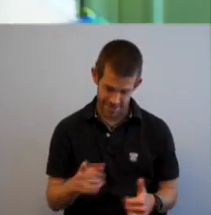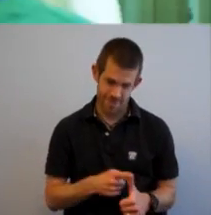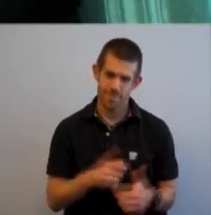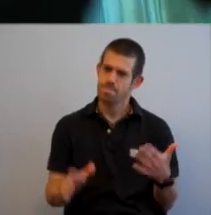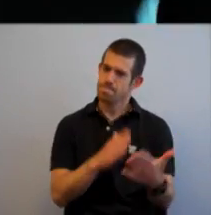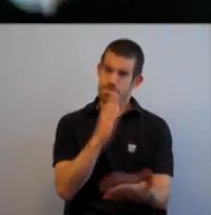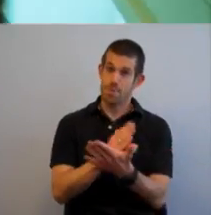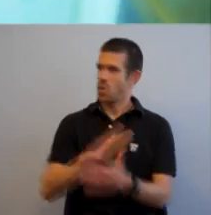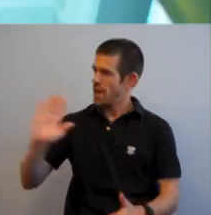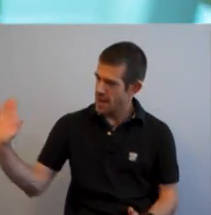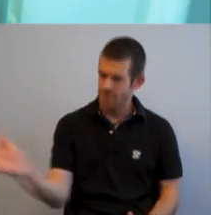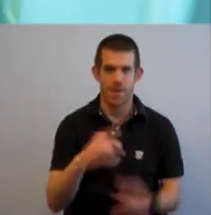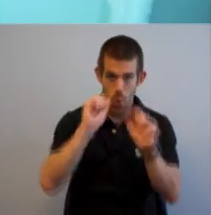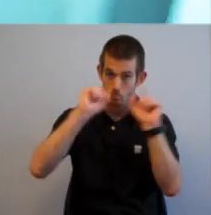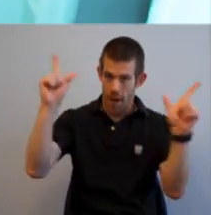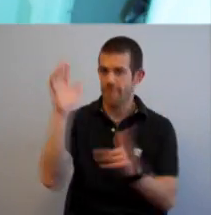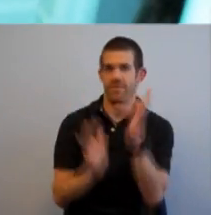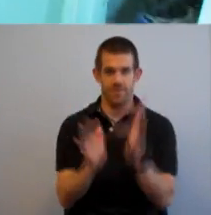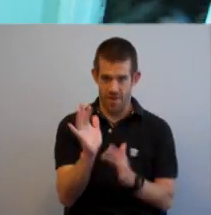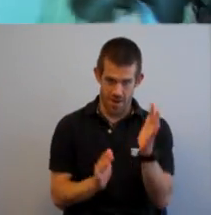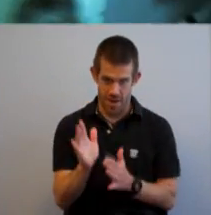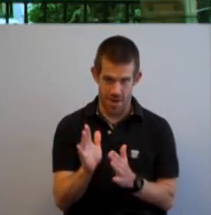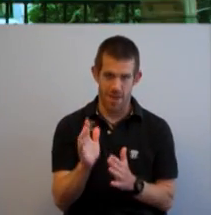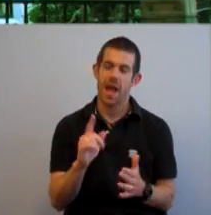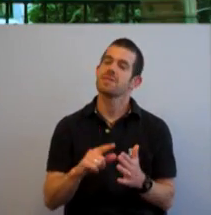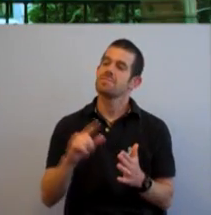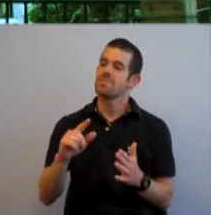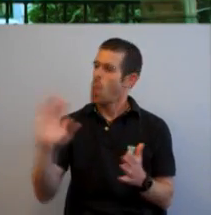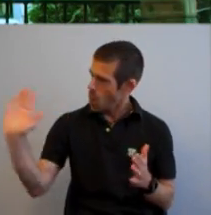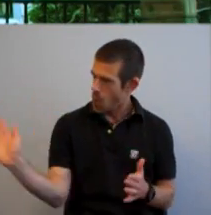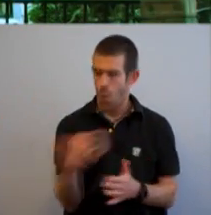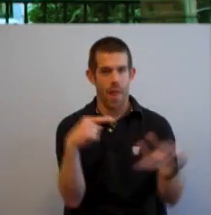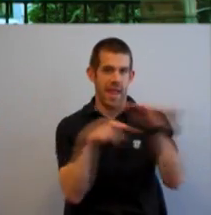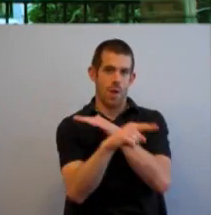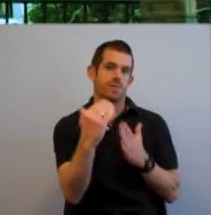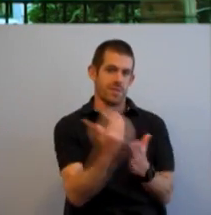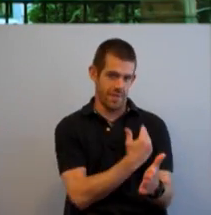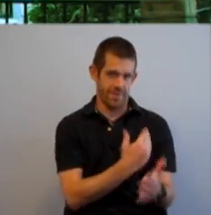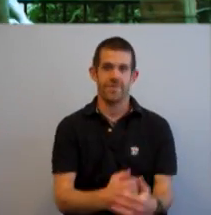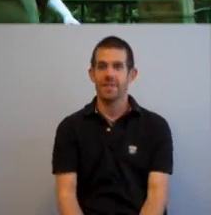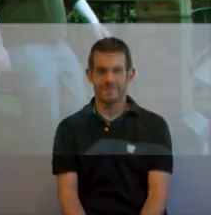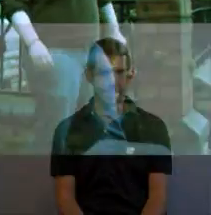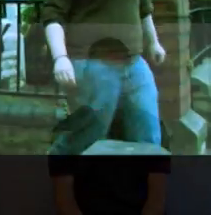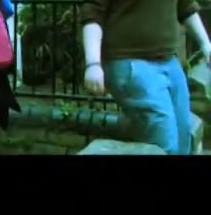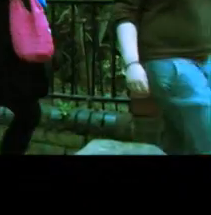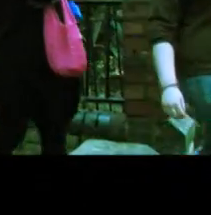not panicking is to make sure everybody that aware there's a fire and everybody can evacuate the building safely.